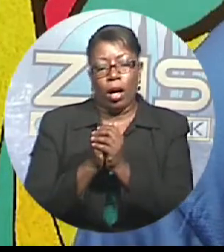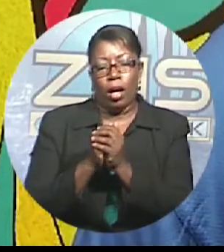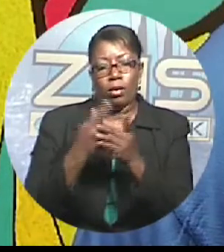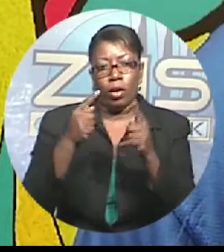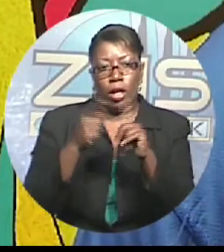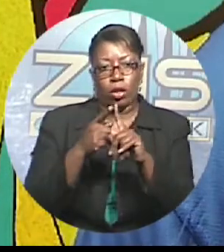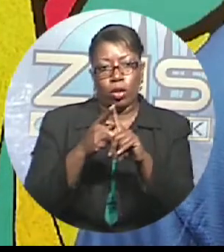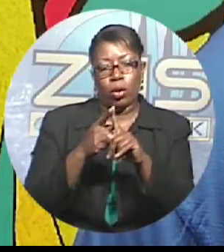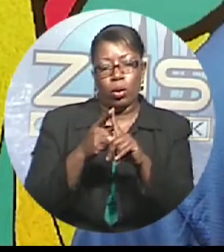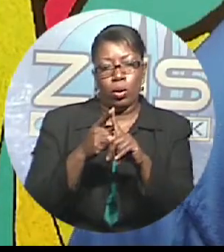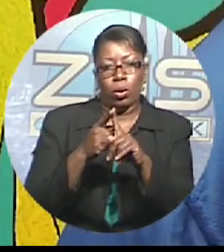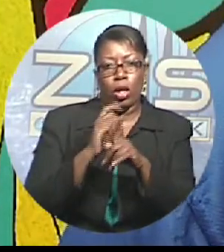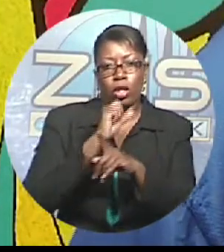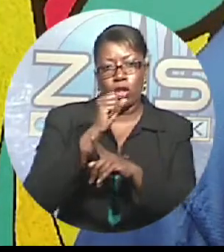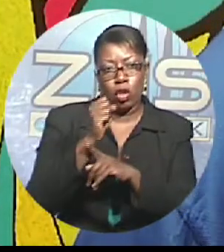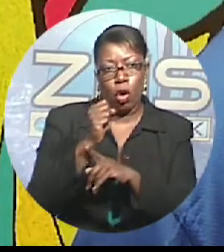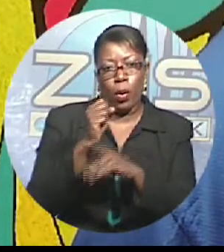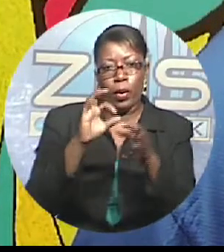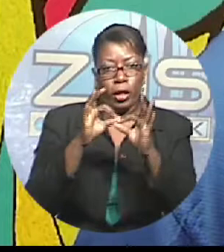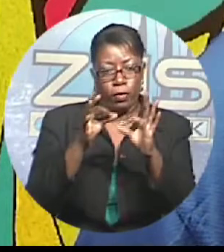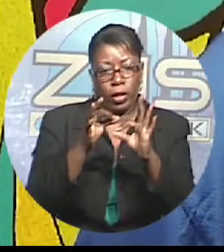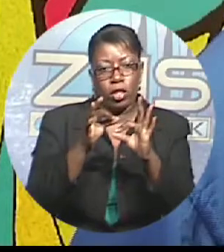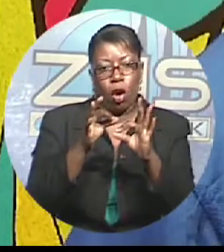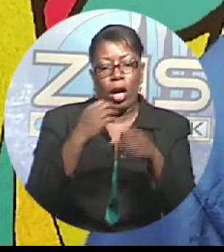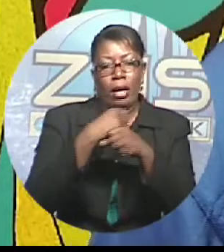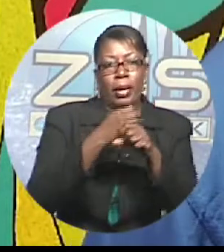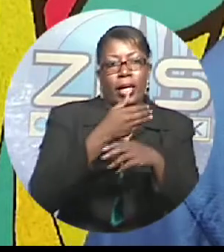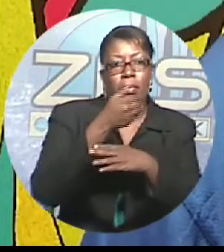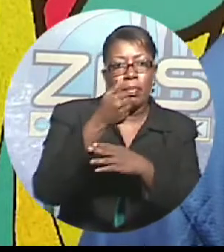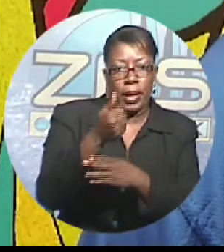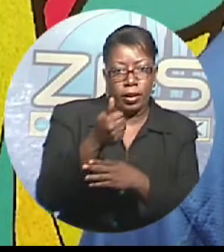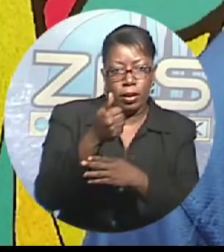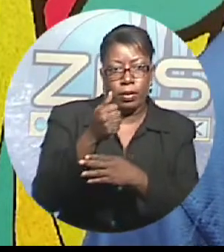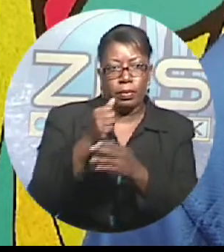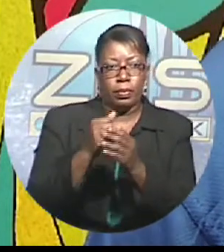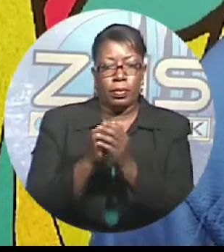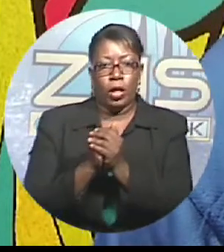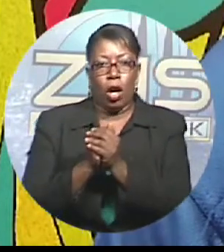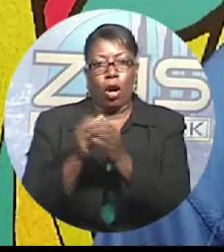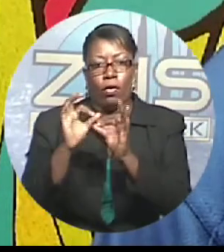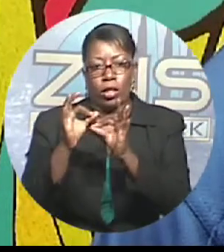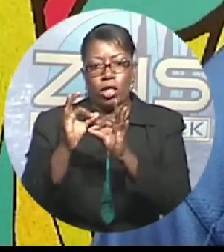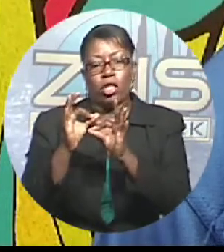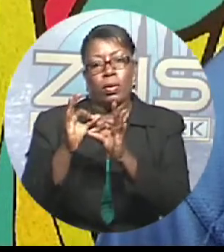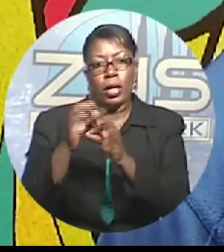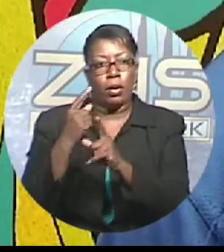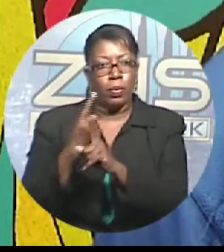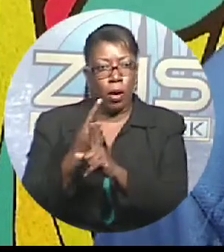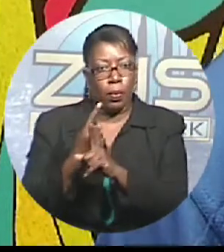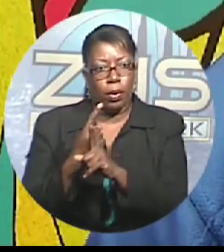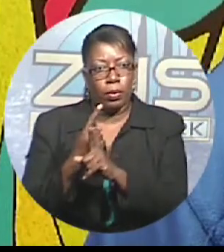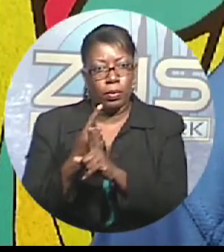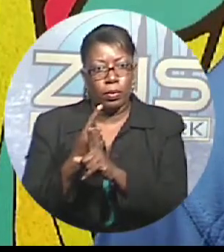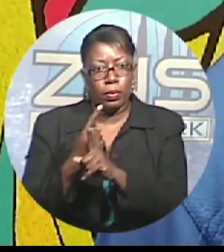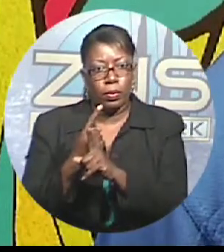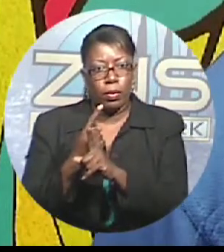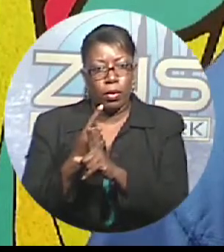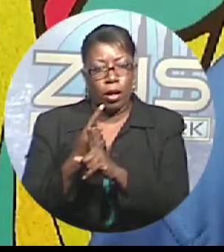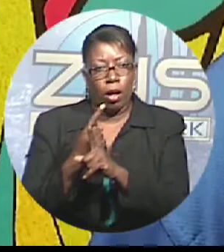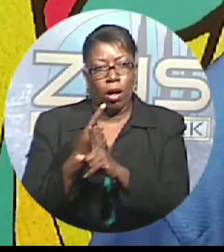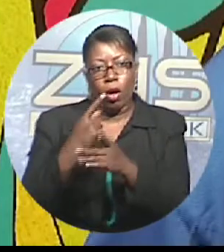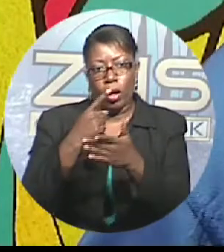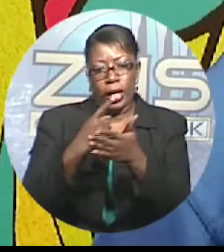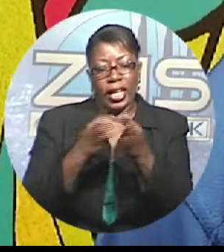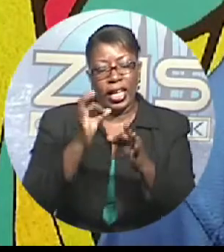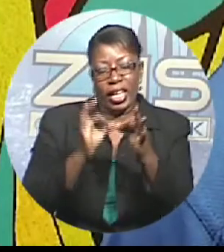create redundant systems. Where we can make them redundant, then we try to make them as resilient as possible so they have multiple backups that, you know, we can, if it